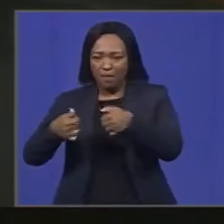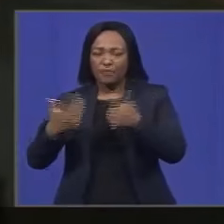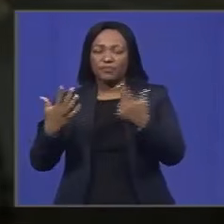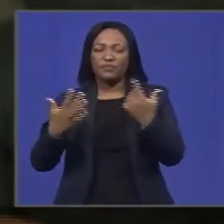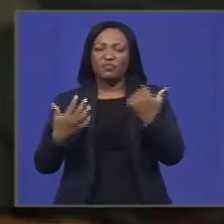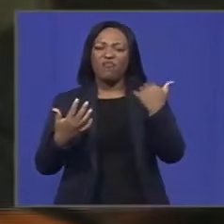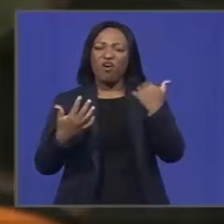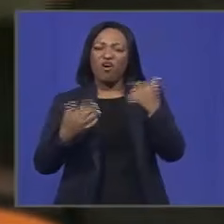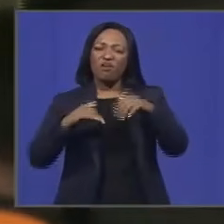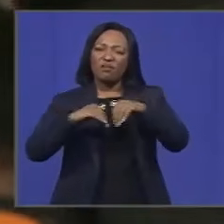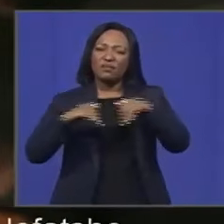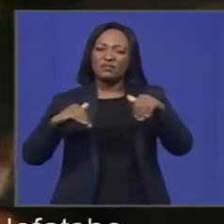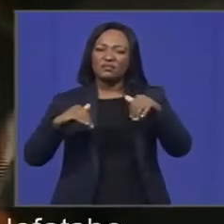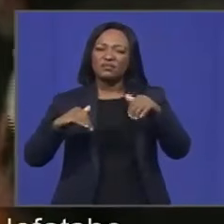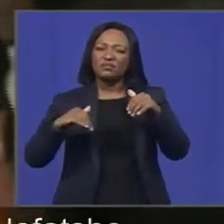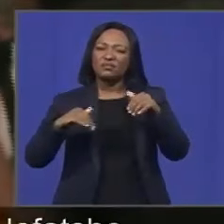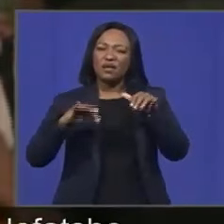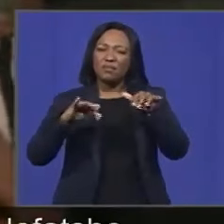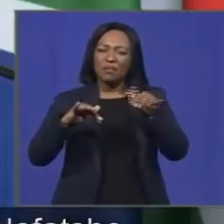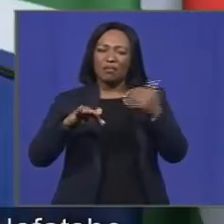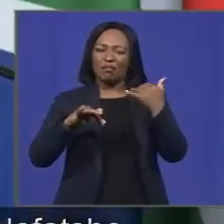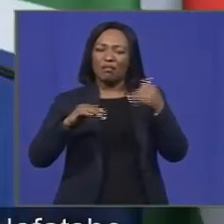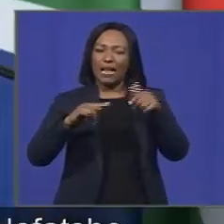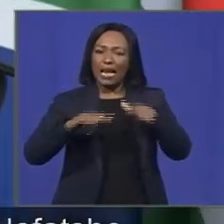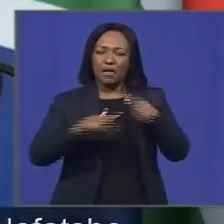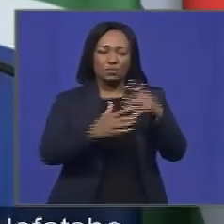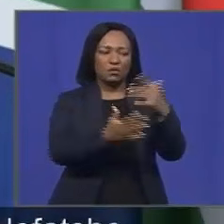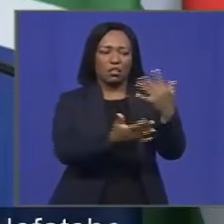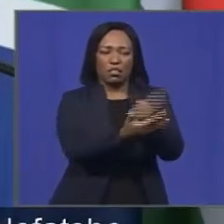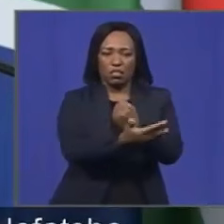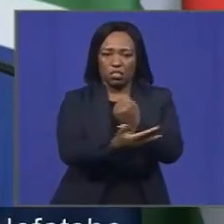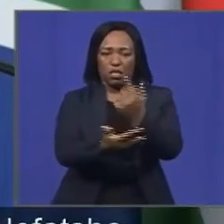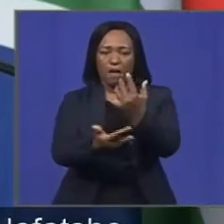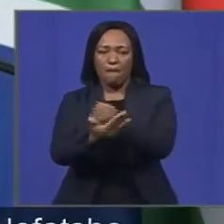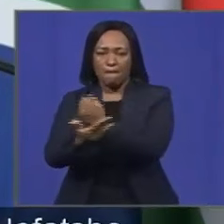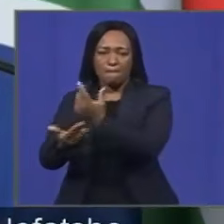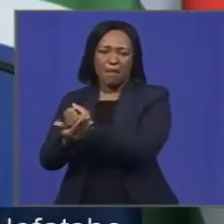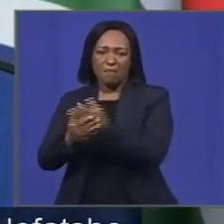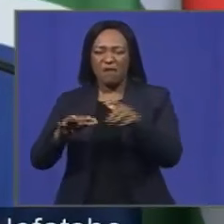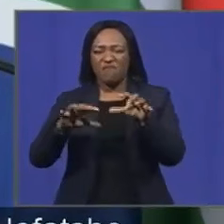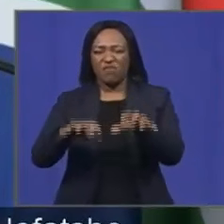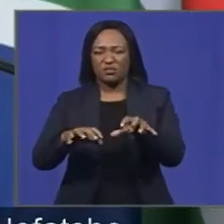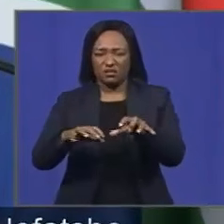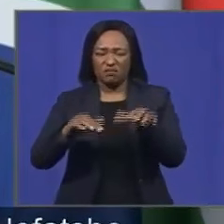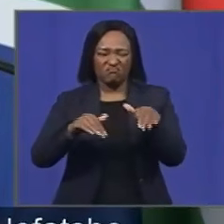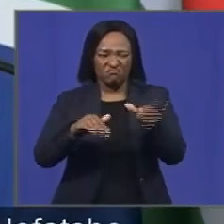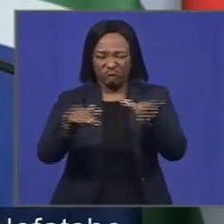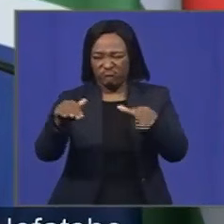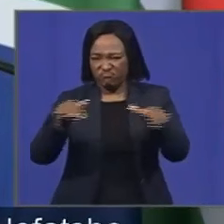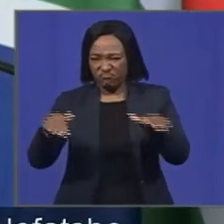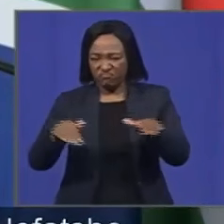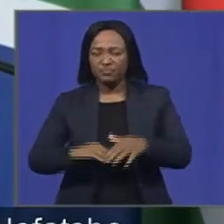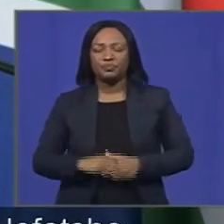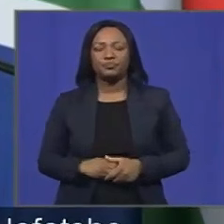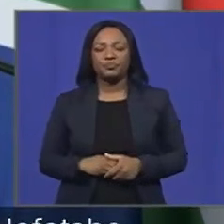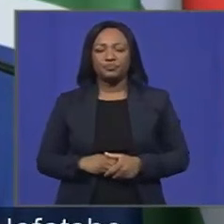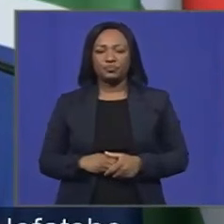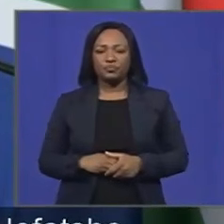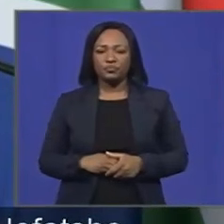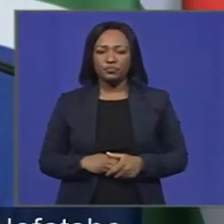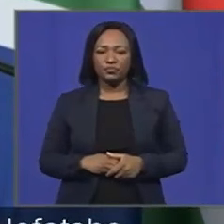tseela batho mafatshe ka dikgoka. When Chief Henry